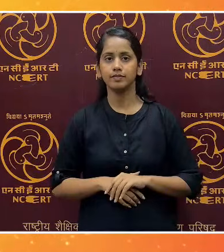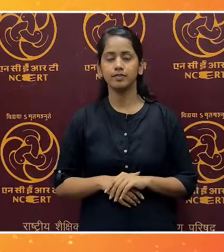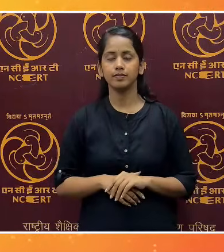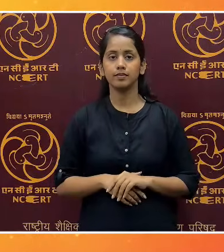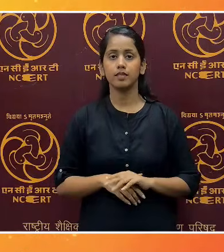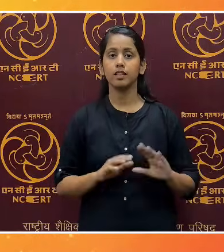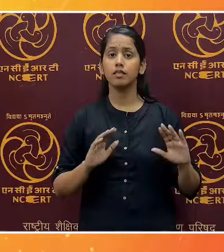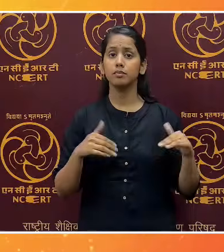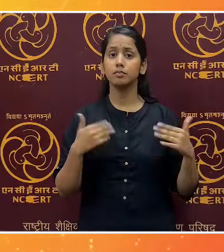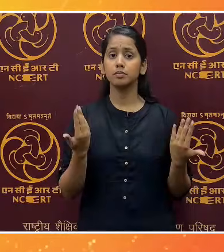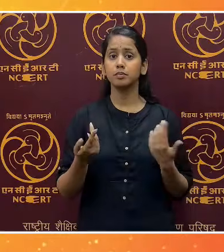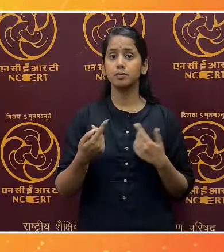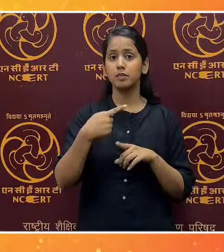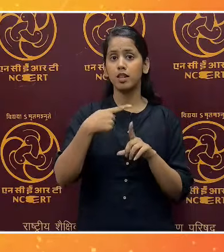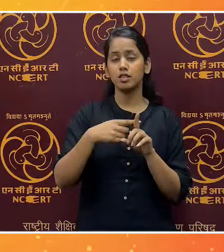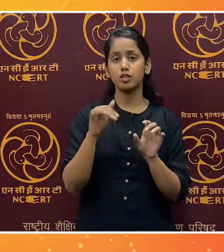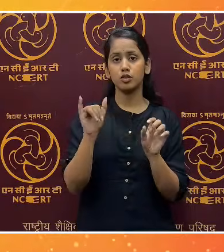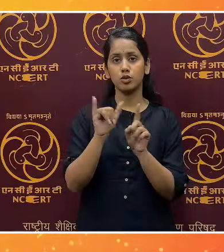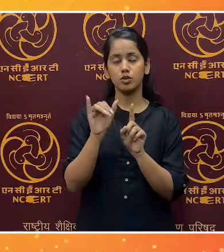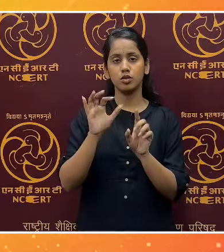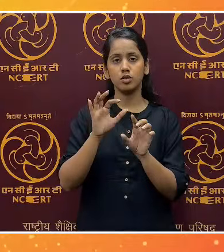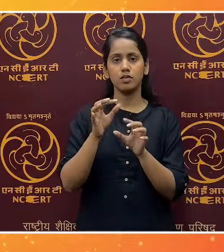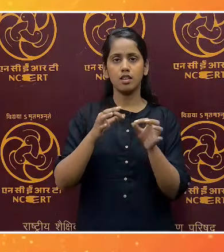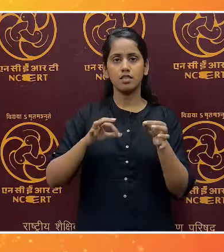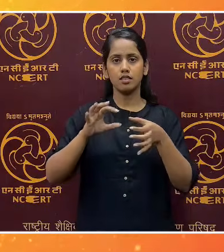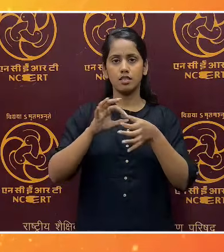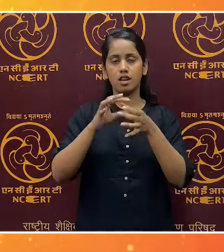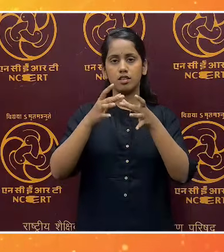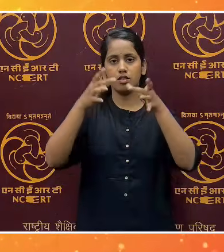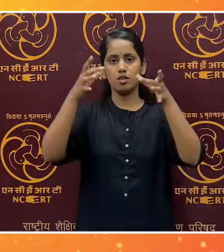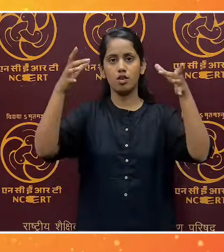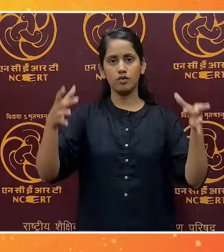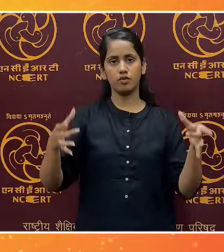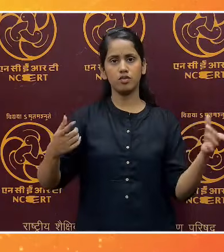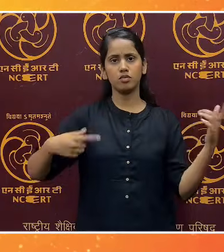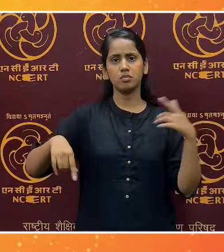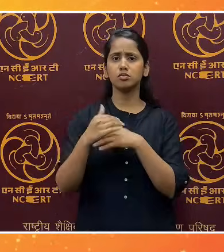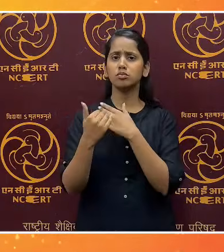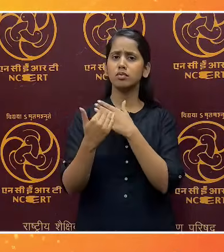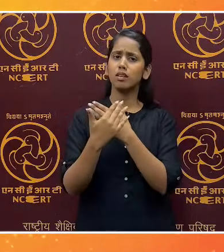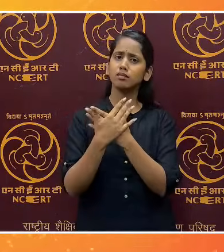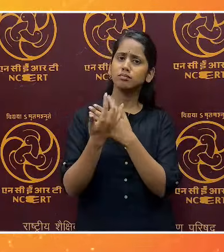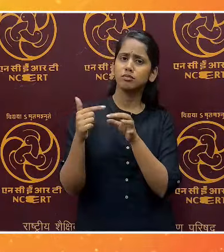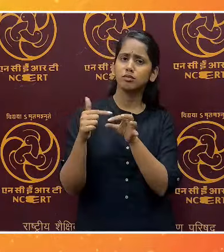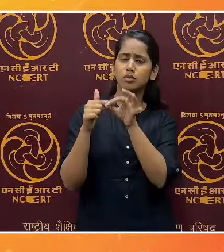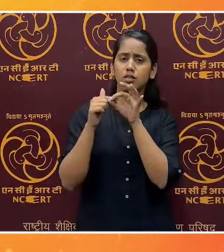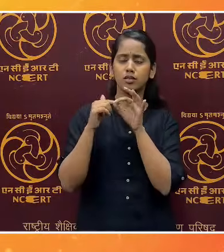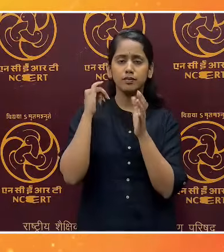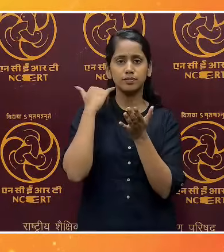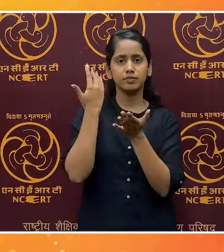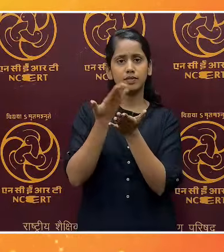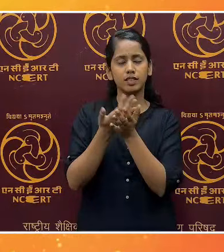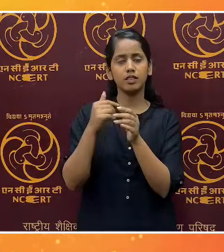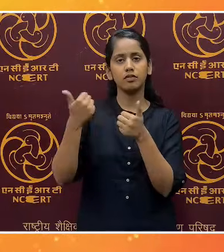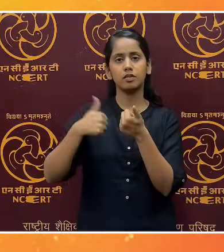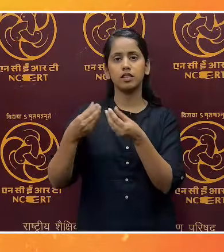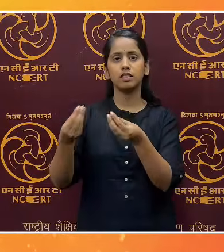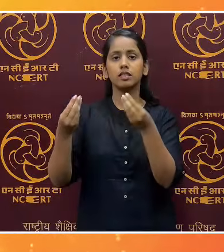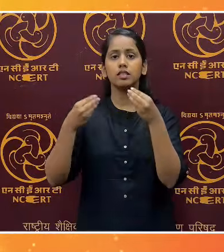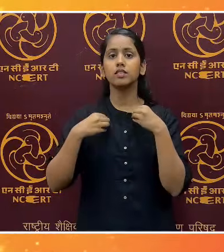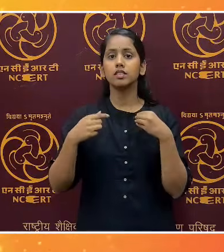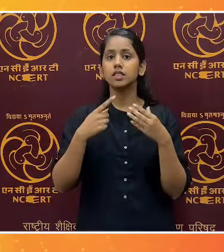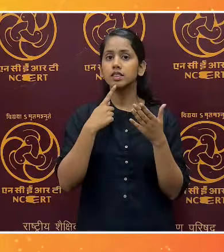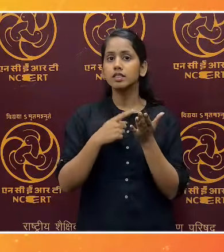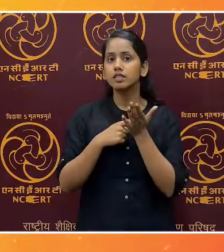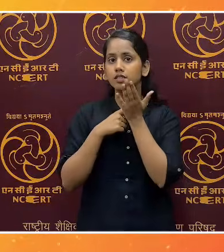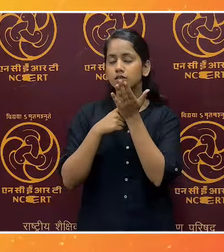training.helpdesk@ciet.nic.in. And on our YouTube handle NCERT Official also, you can send us your questions, suggestions and feedback. We request you all